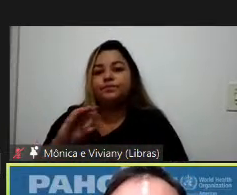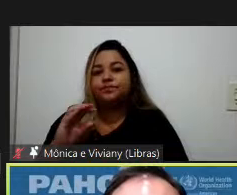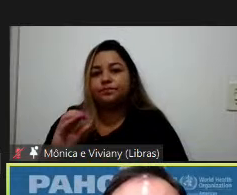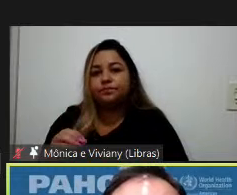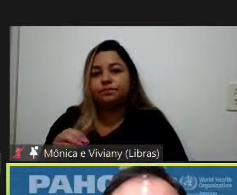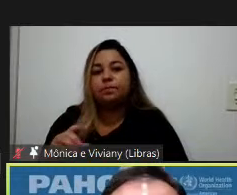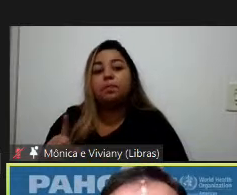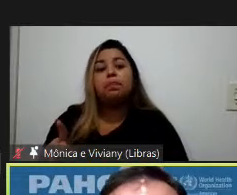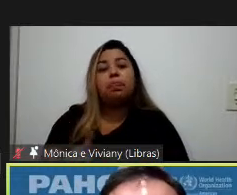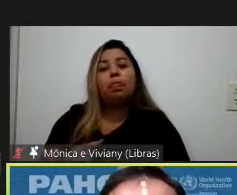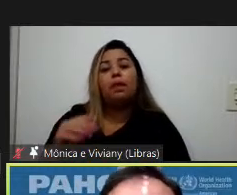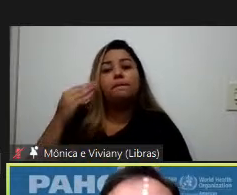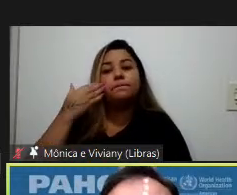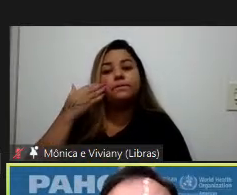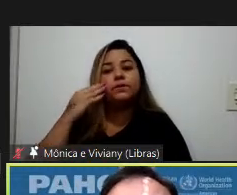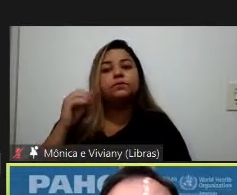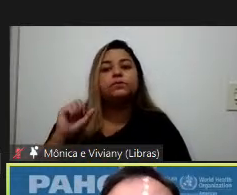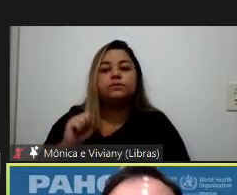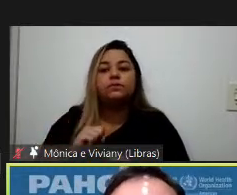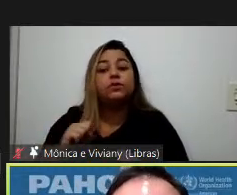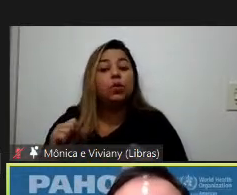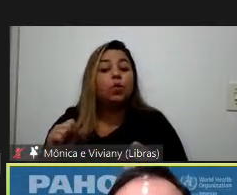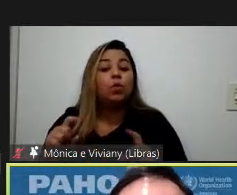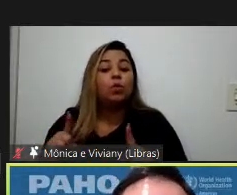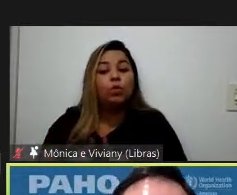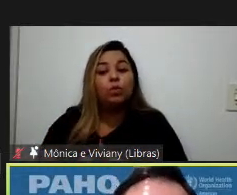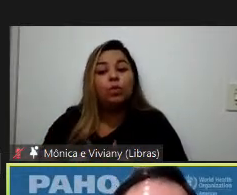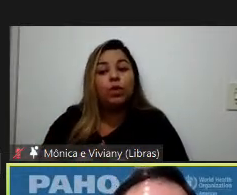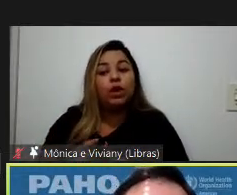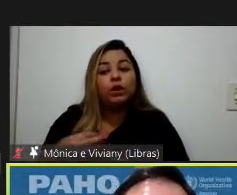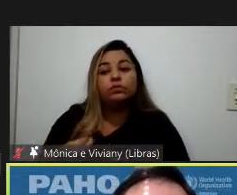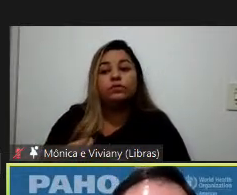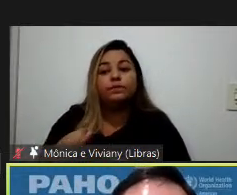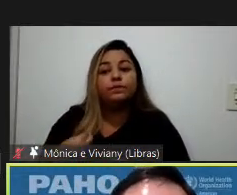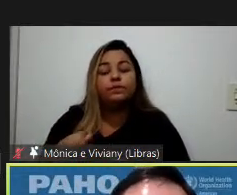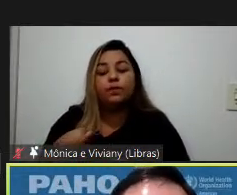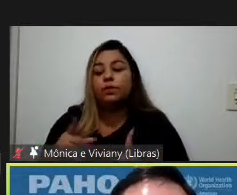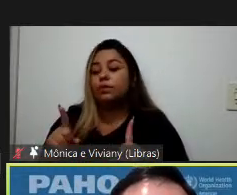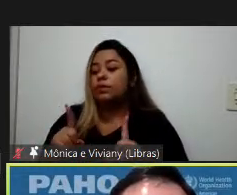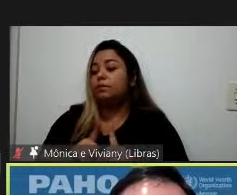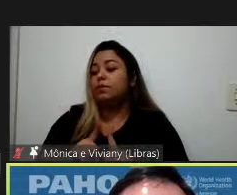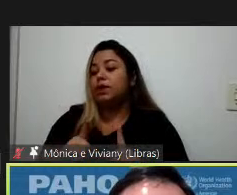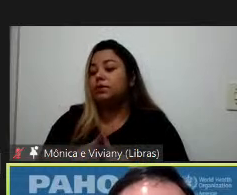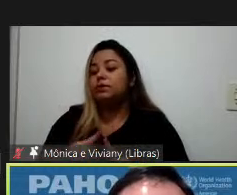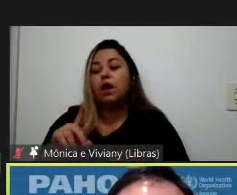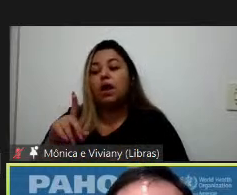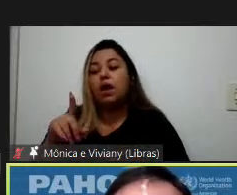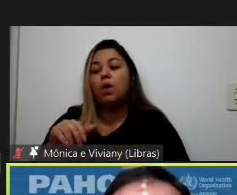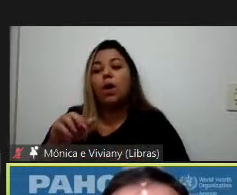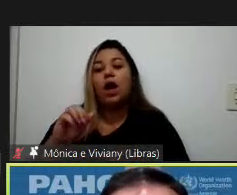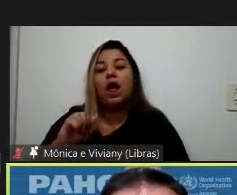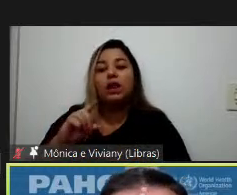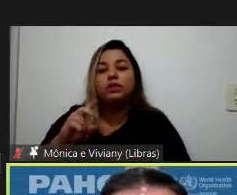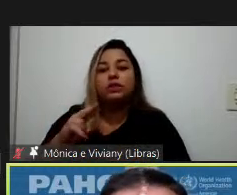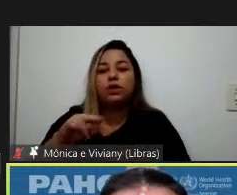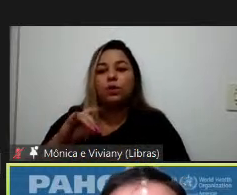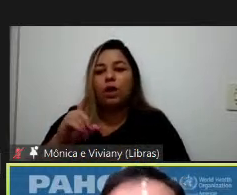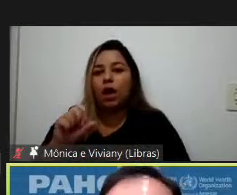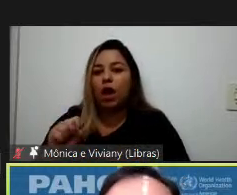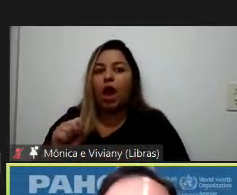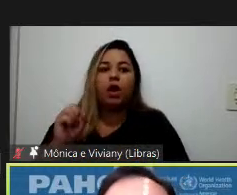the population and the community that can understand which are the lifestyles and diets, be it those who are more